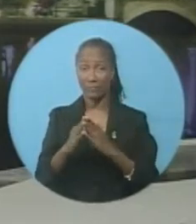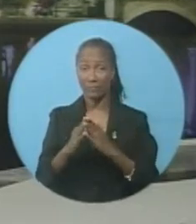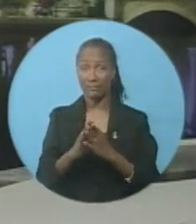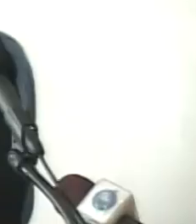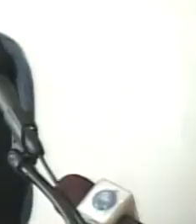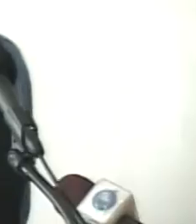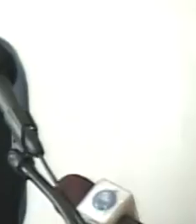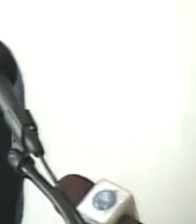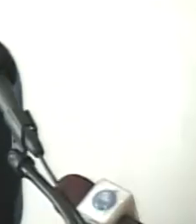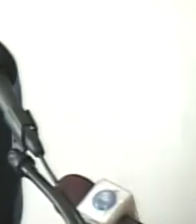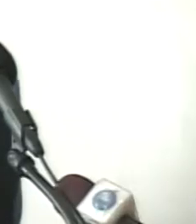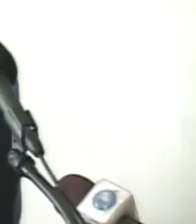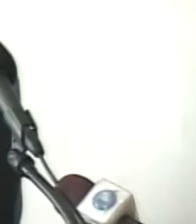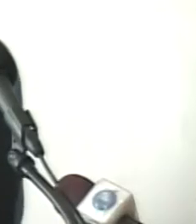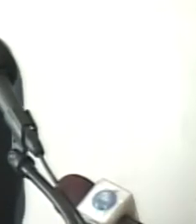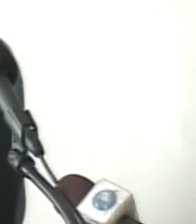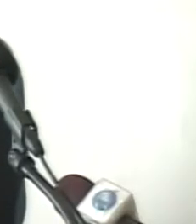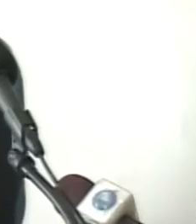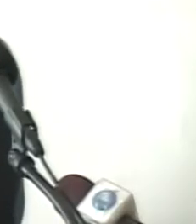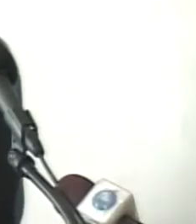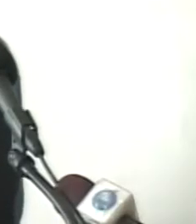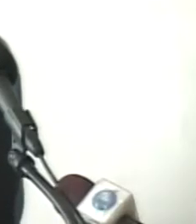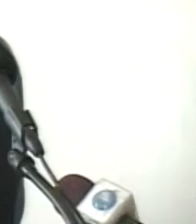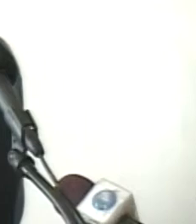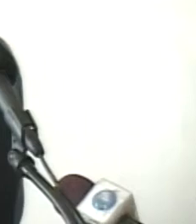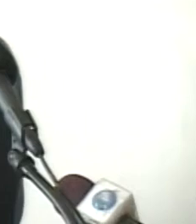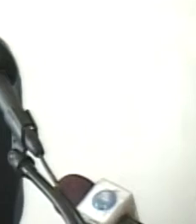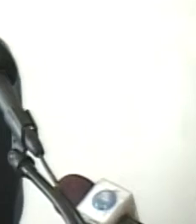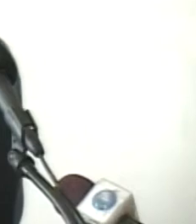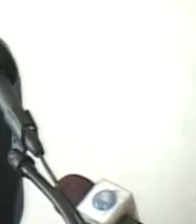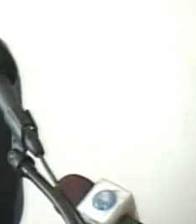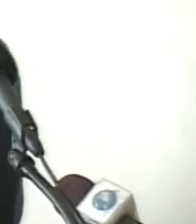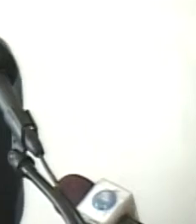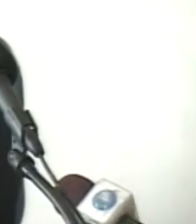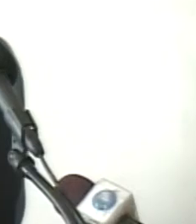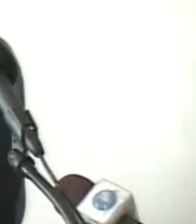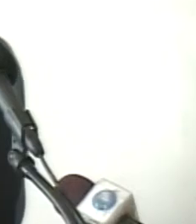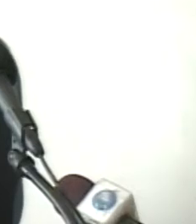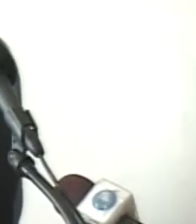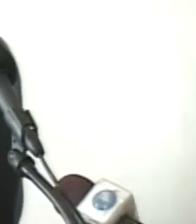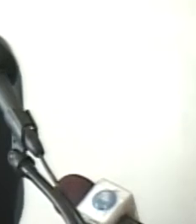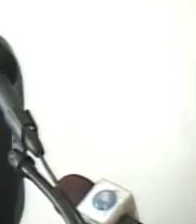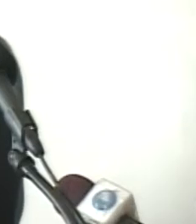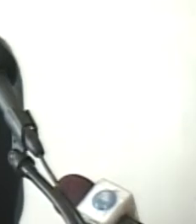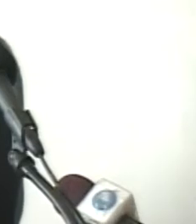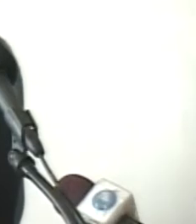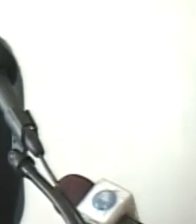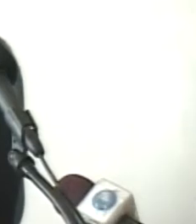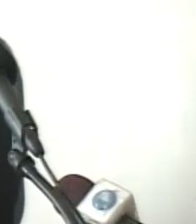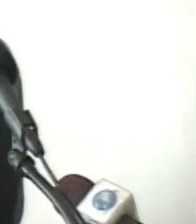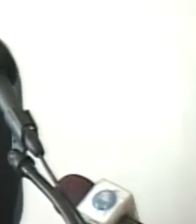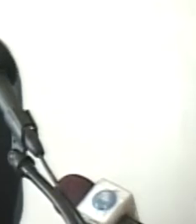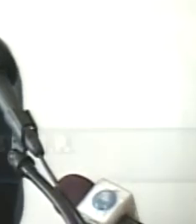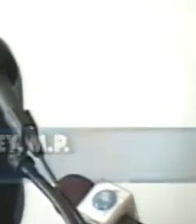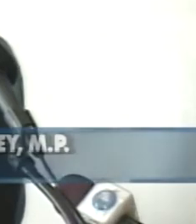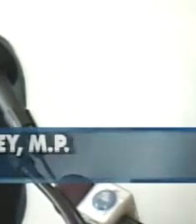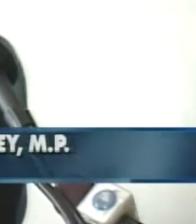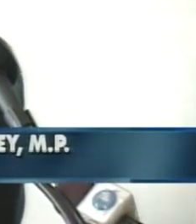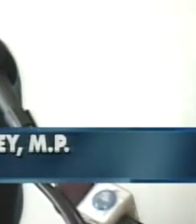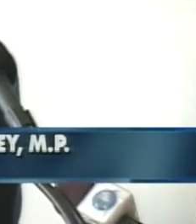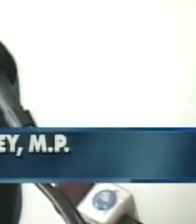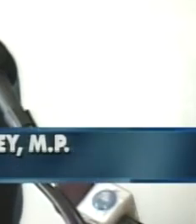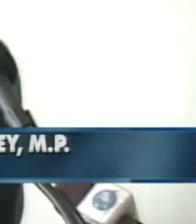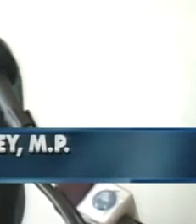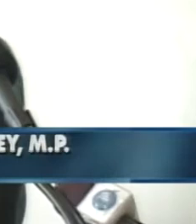We will move to the construction of a new bus terminal facility at Seaview, which has been approved